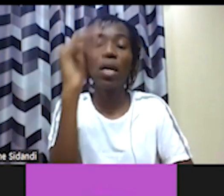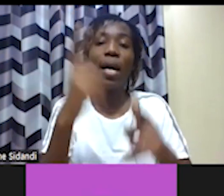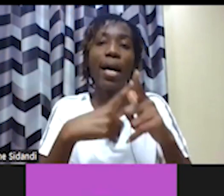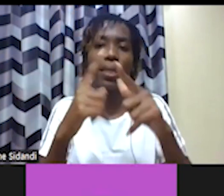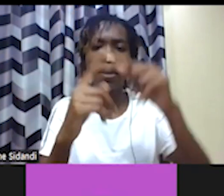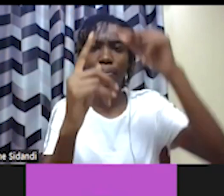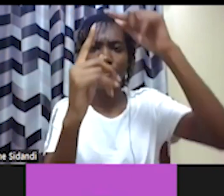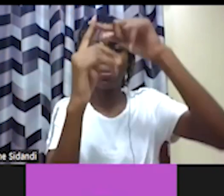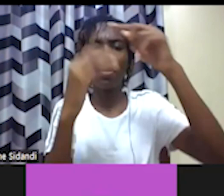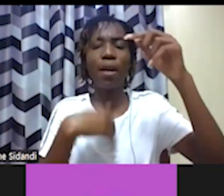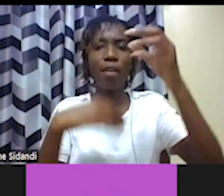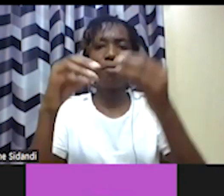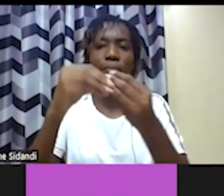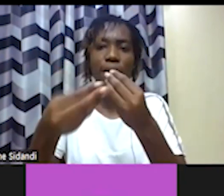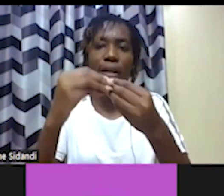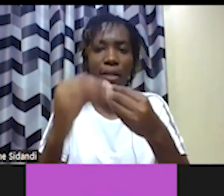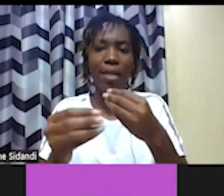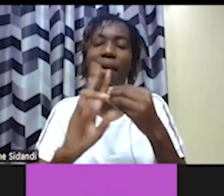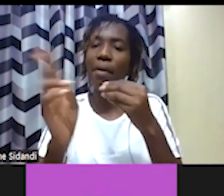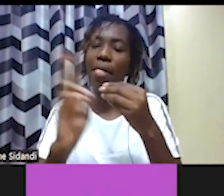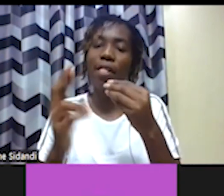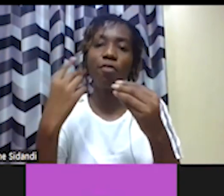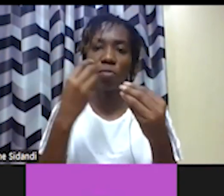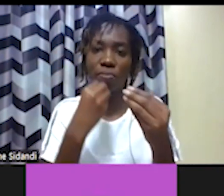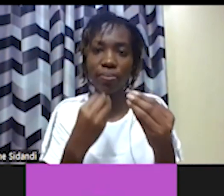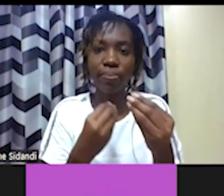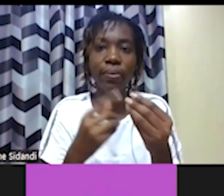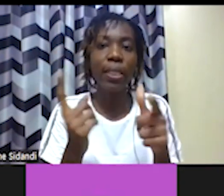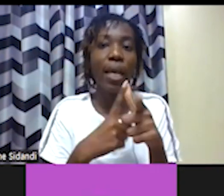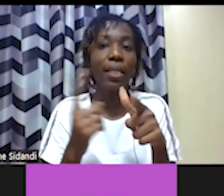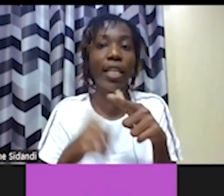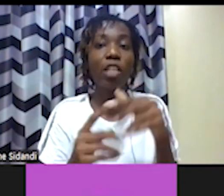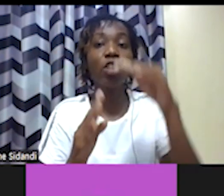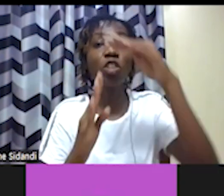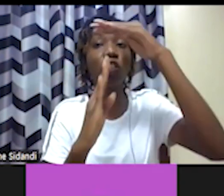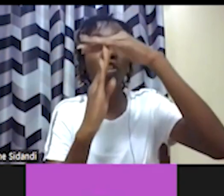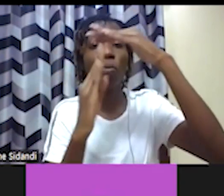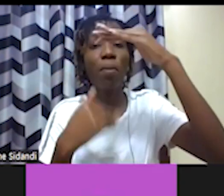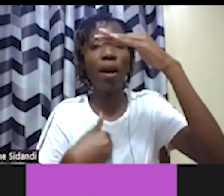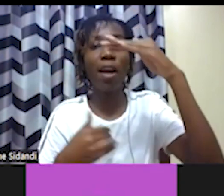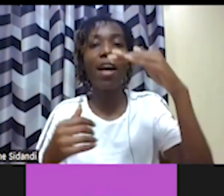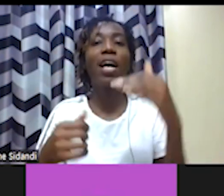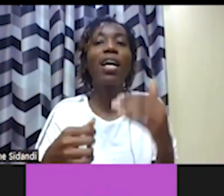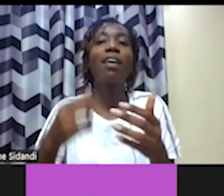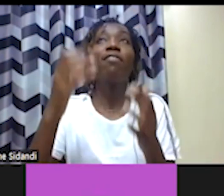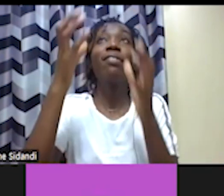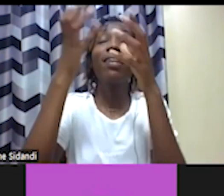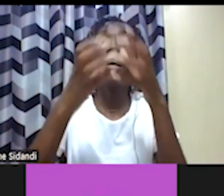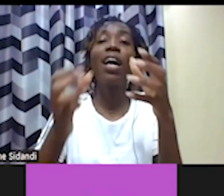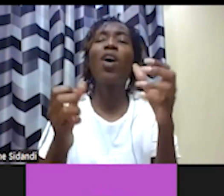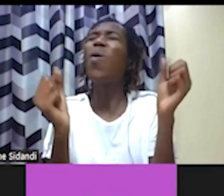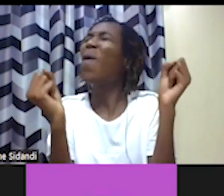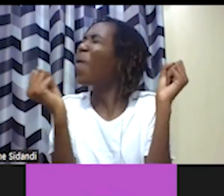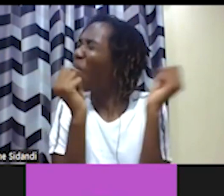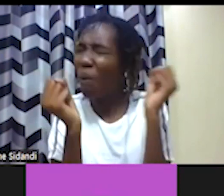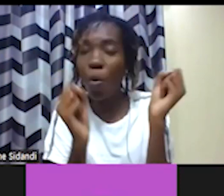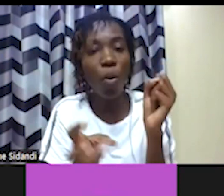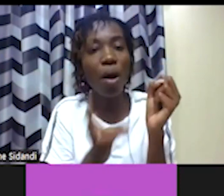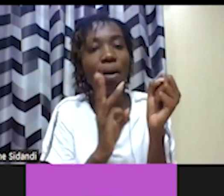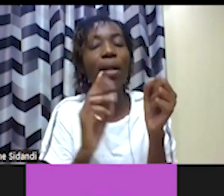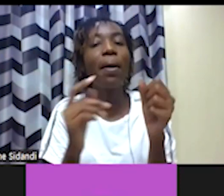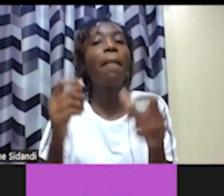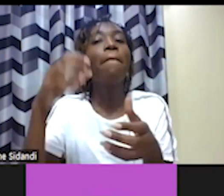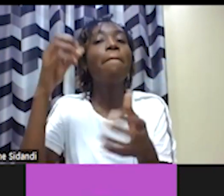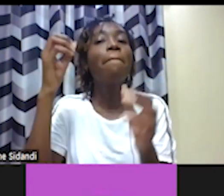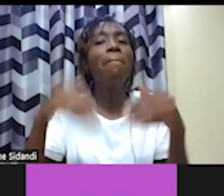bananas, ripe bananas. And on top of that, there was a tank of cold water, very cold water. So the monkeys sat there,